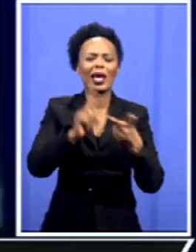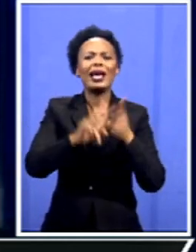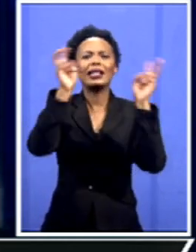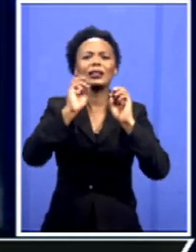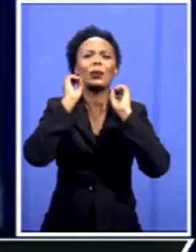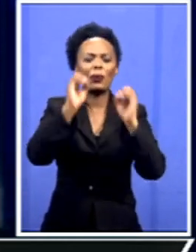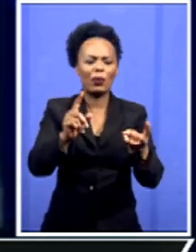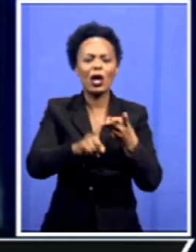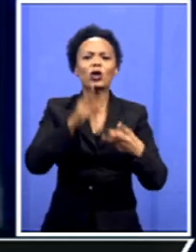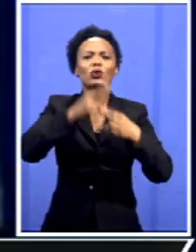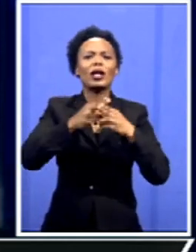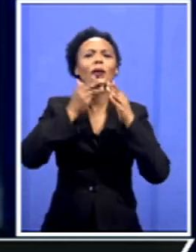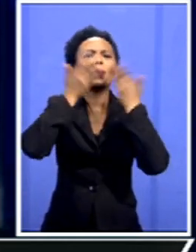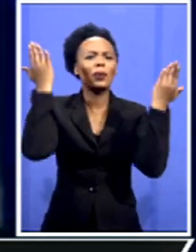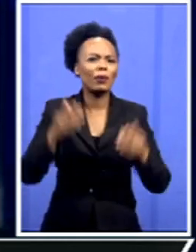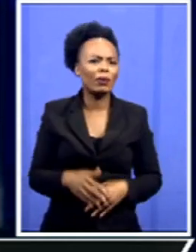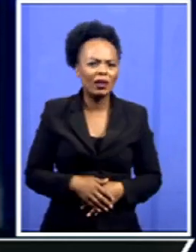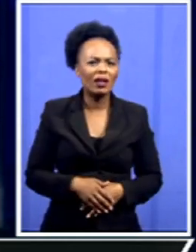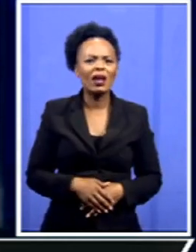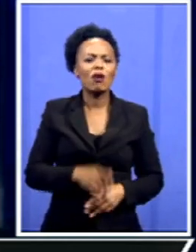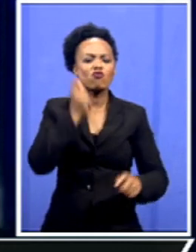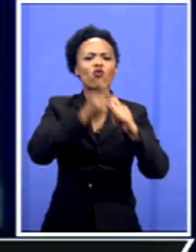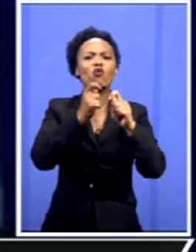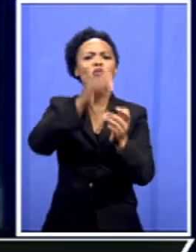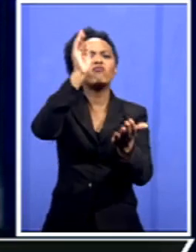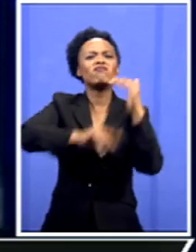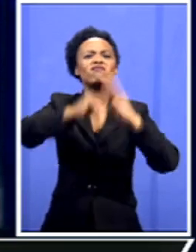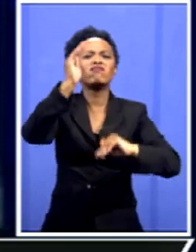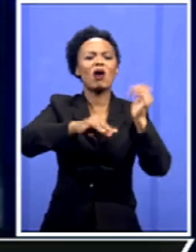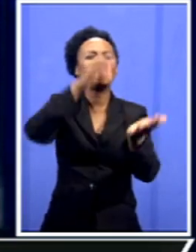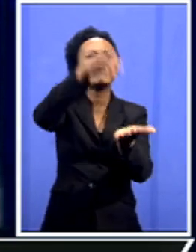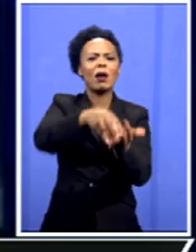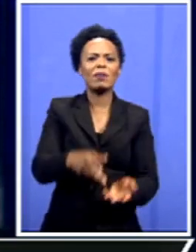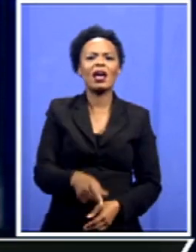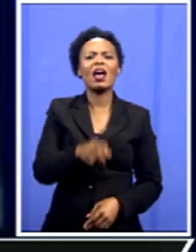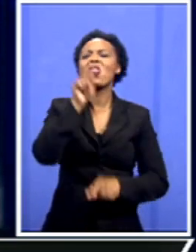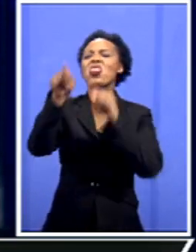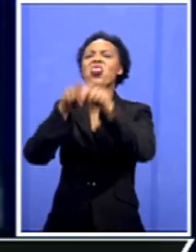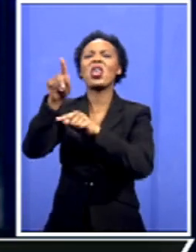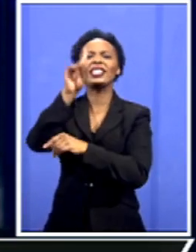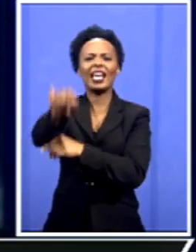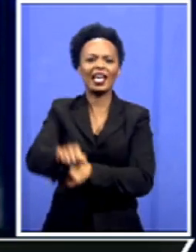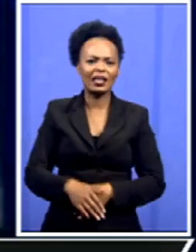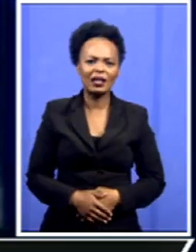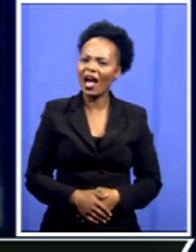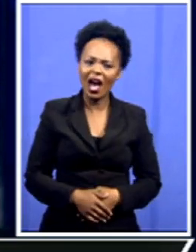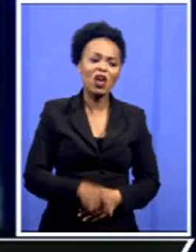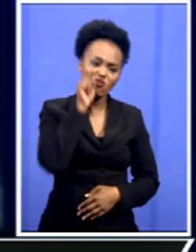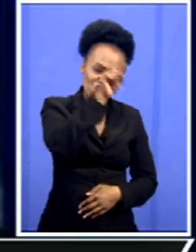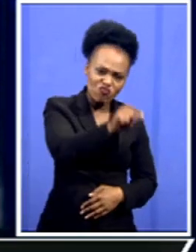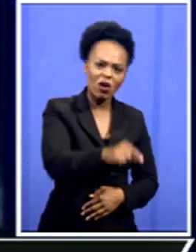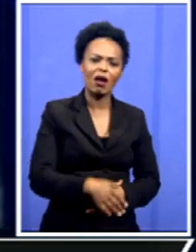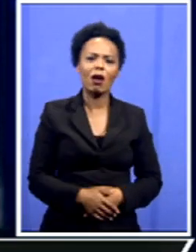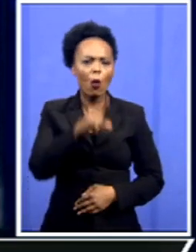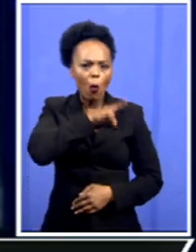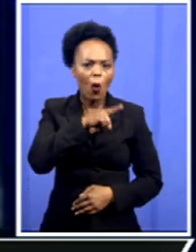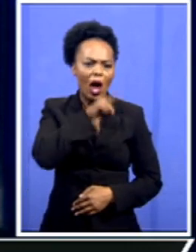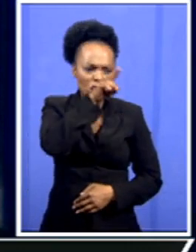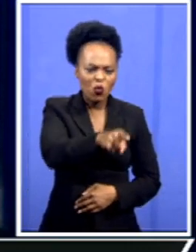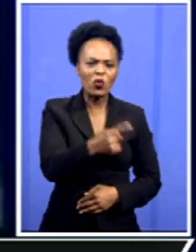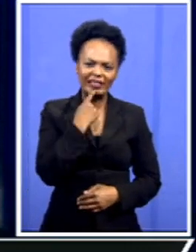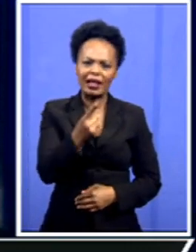toilet, where there's no electricity, and then today they come back and say DA failed. is them who pay because of they make people